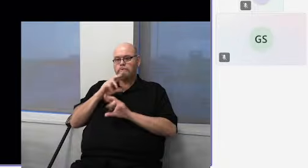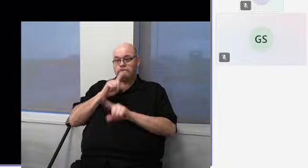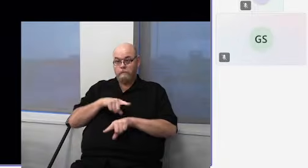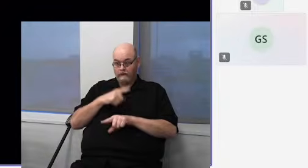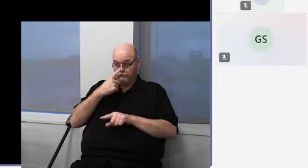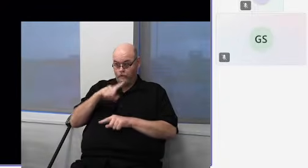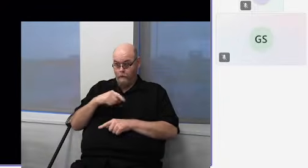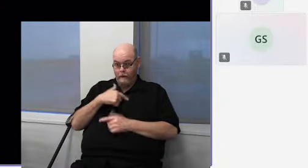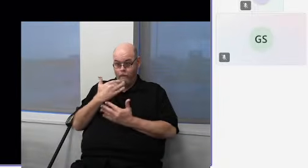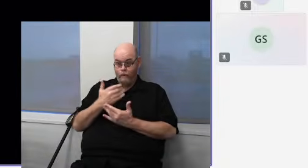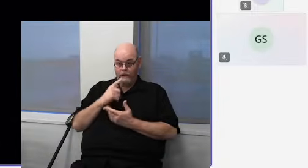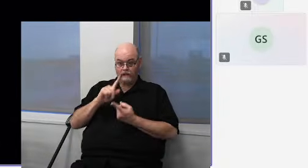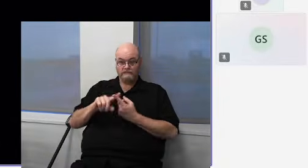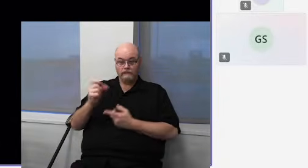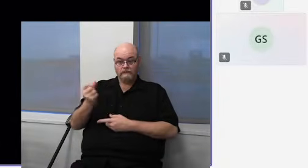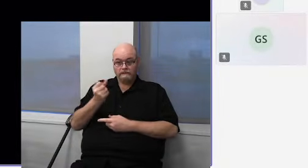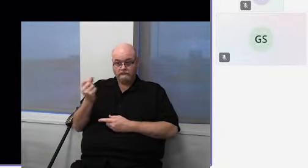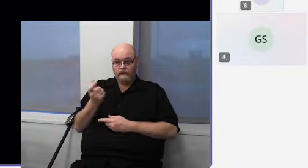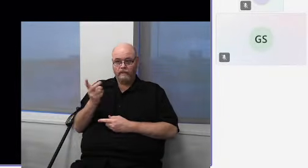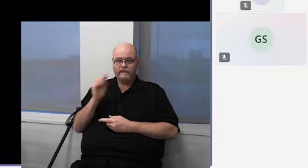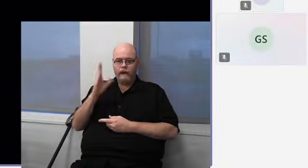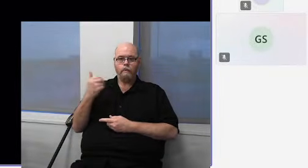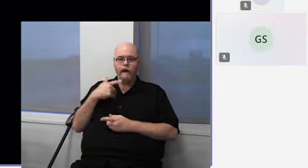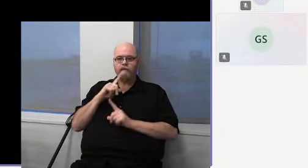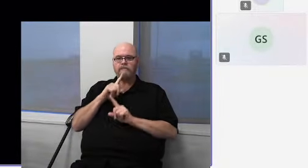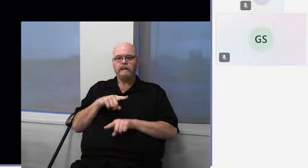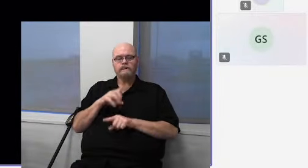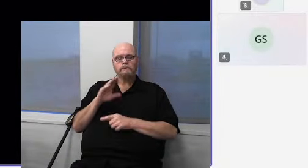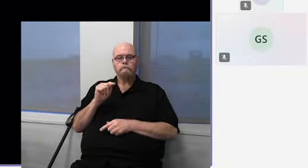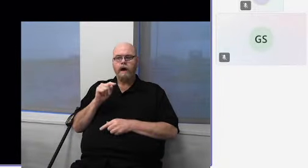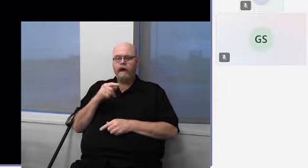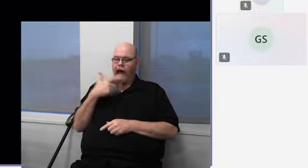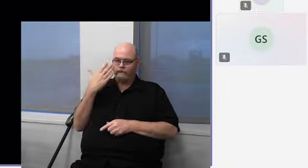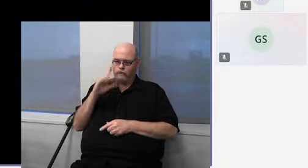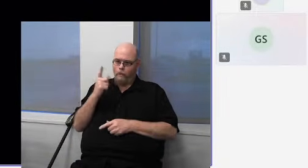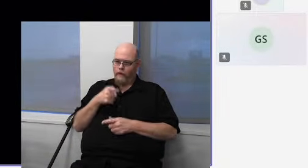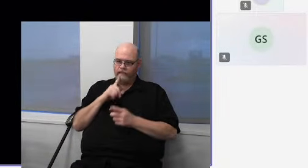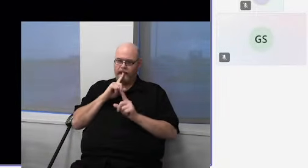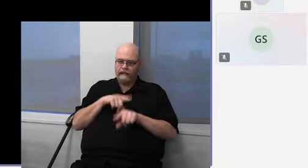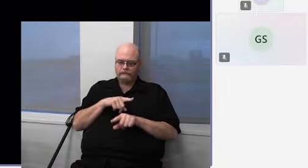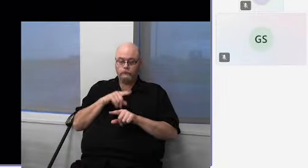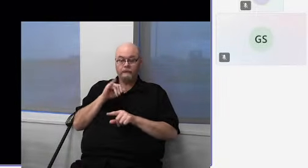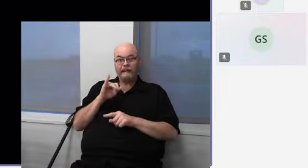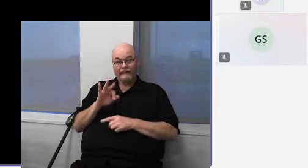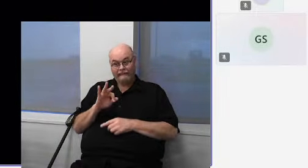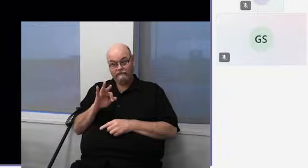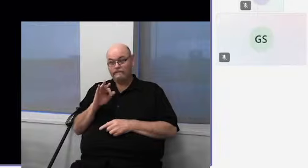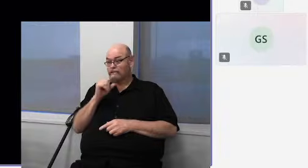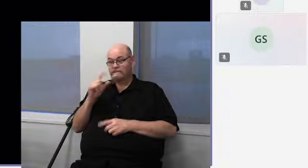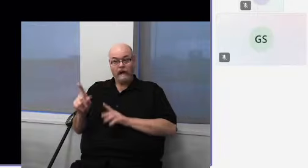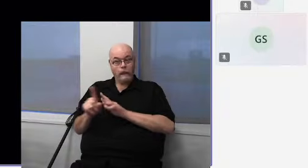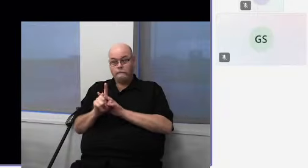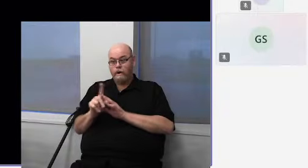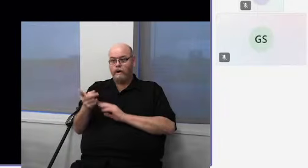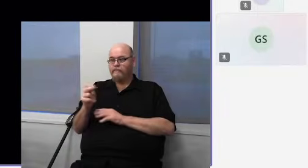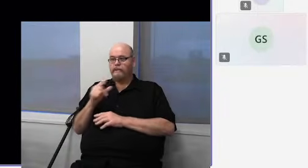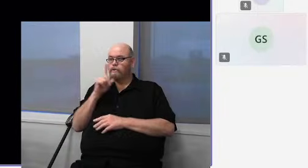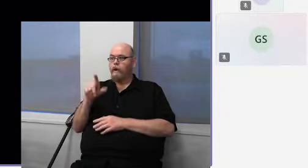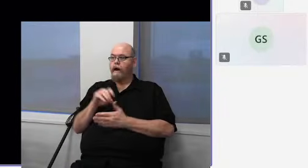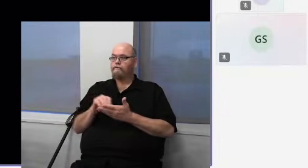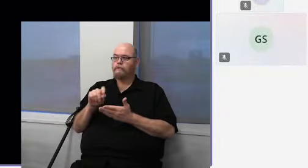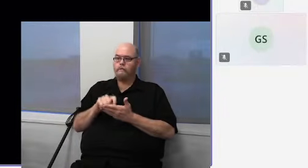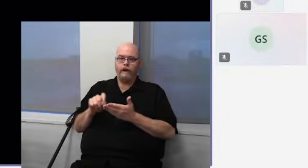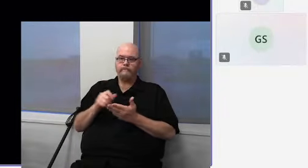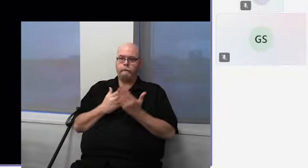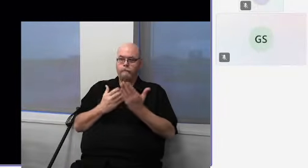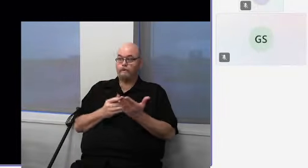that if you can wait till Saturday noon, I'll have an answer. And I don't know what the answer is, but if the answer is she's not going to